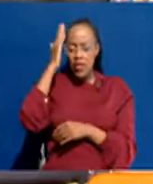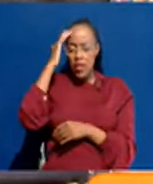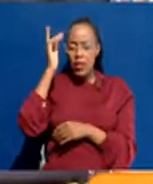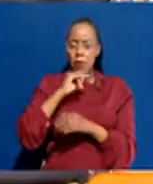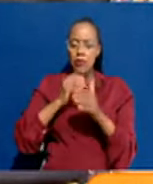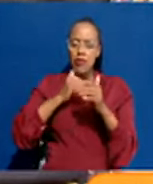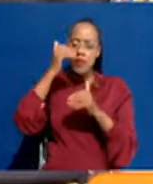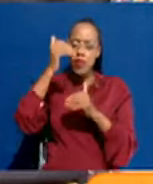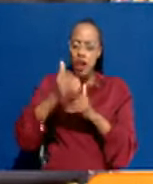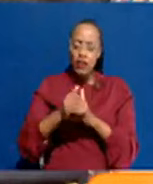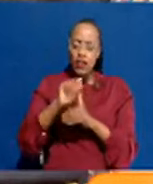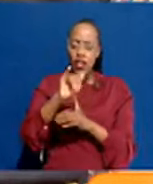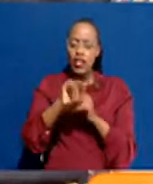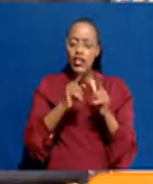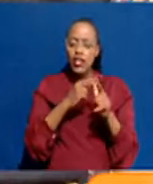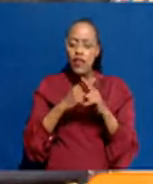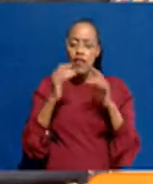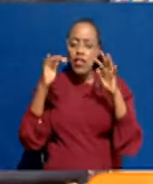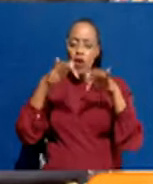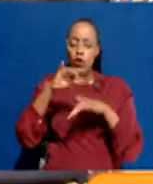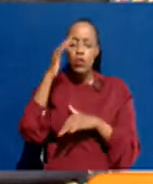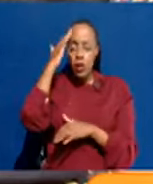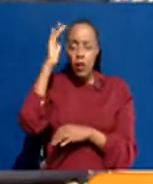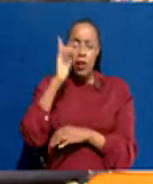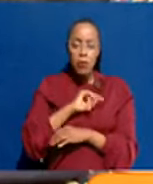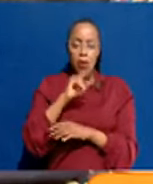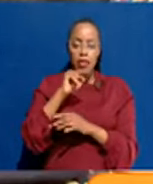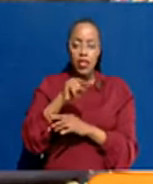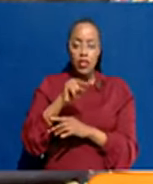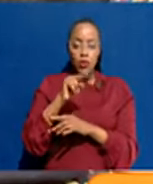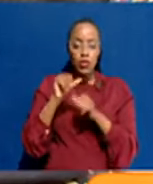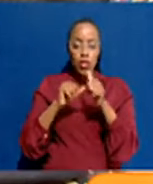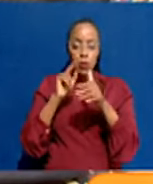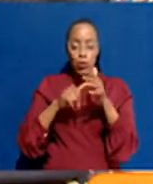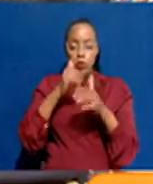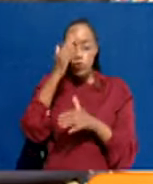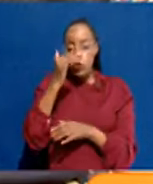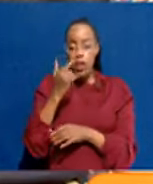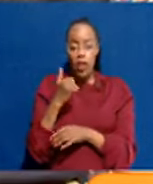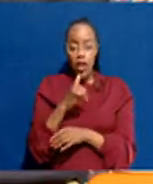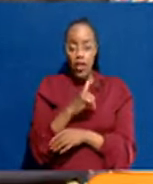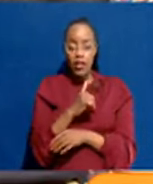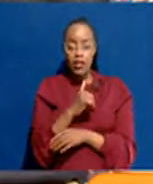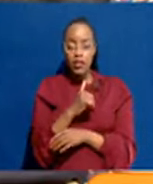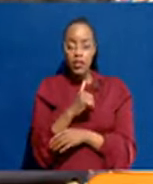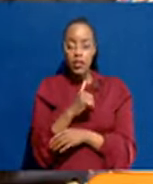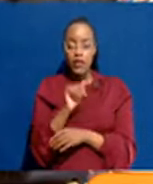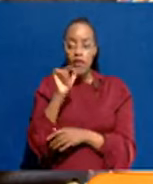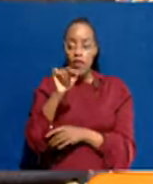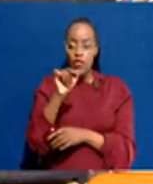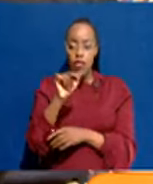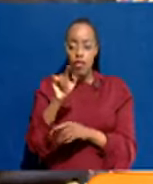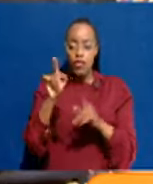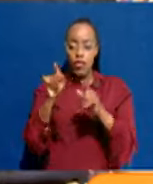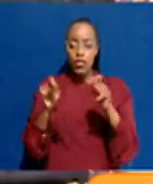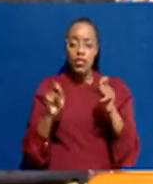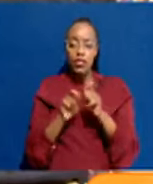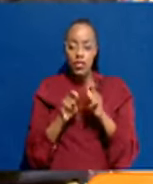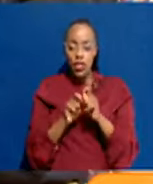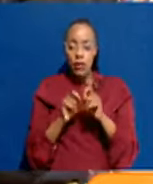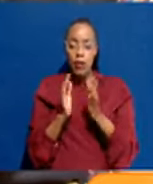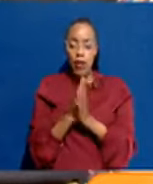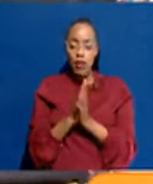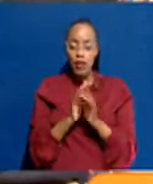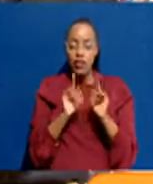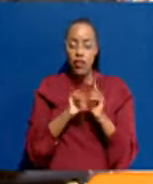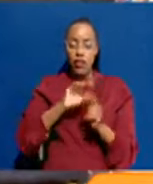that in the press conference? They knew of what that was happening because that team and